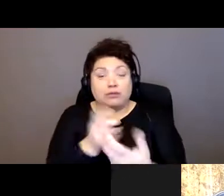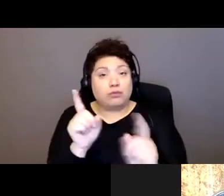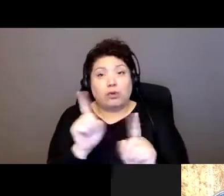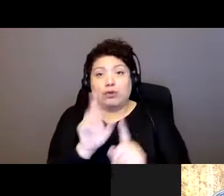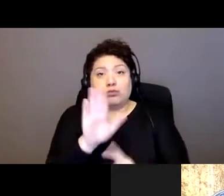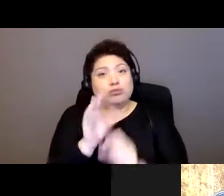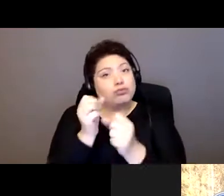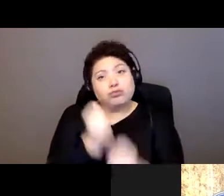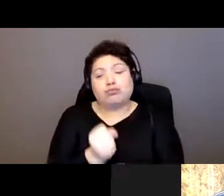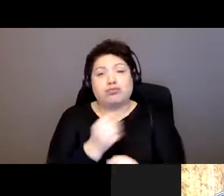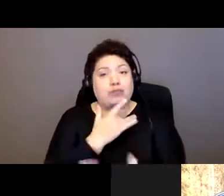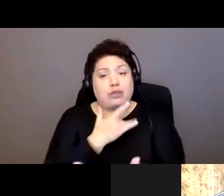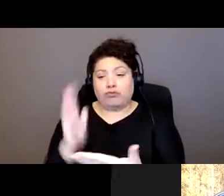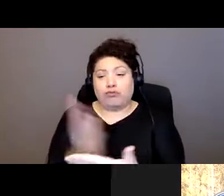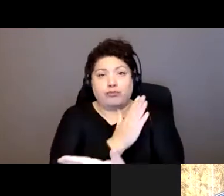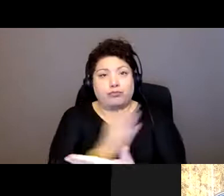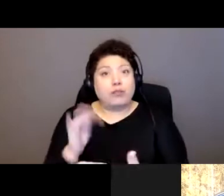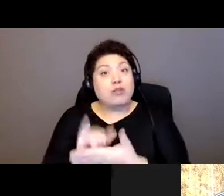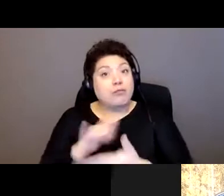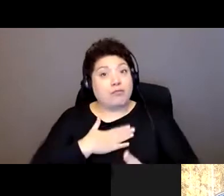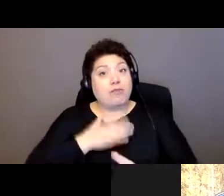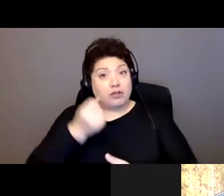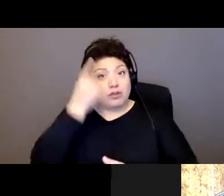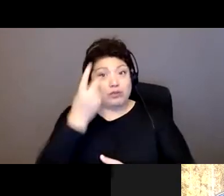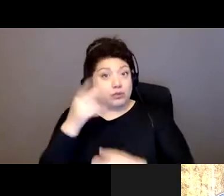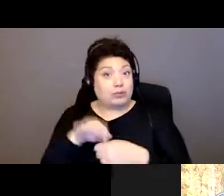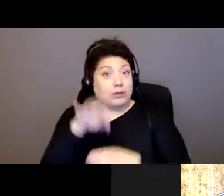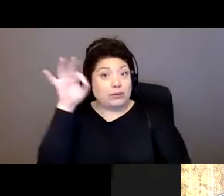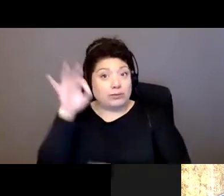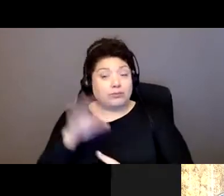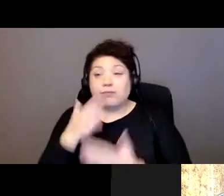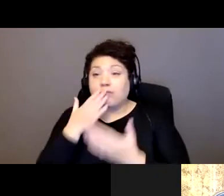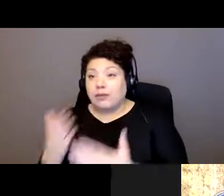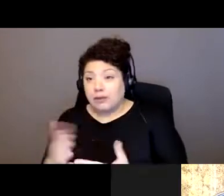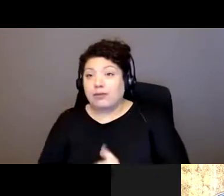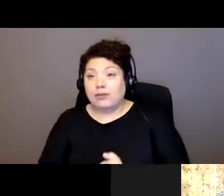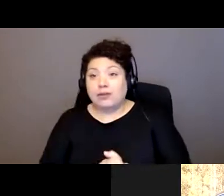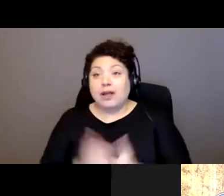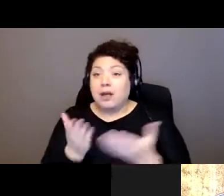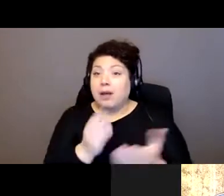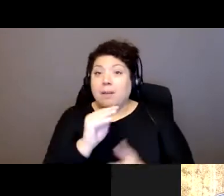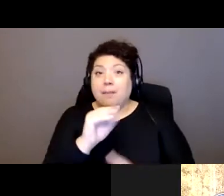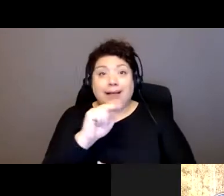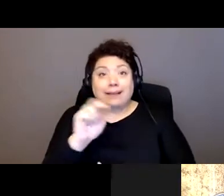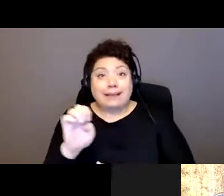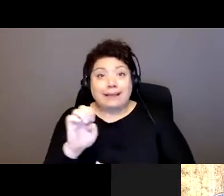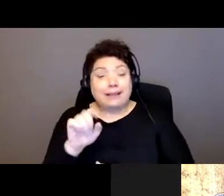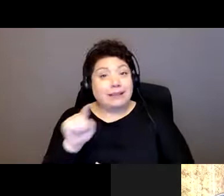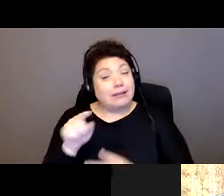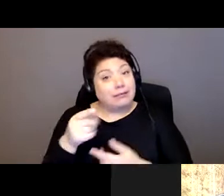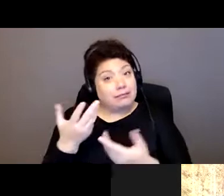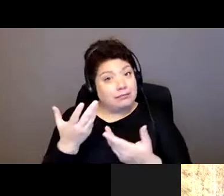my understanding of two-spirit. Thank you so much for sharing with us, Ashley. Minnie, can I invite you to share with us